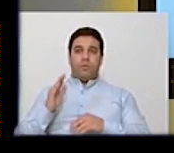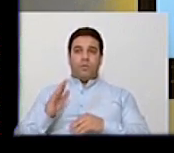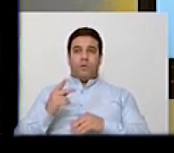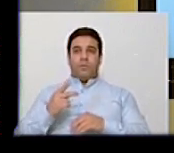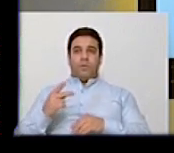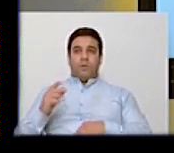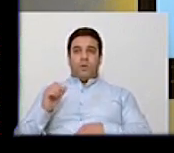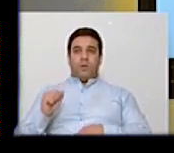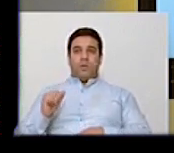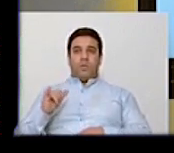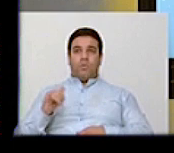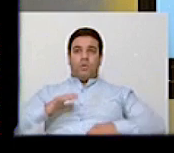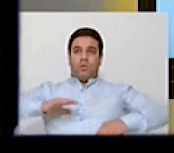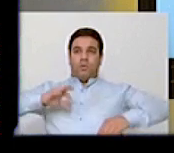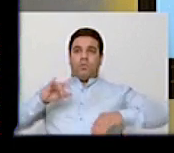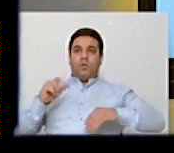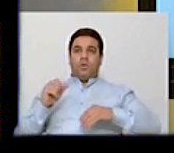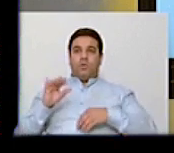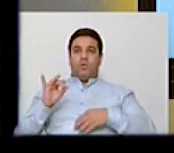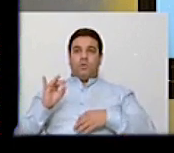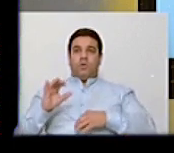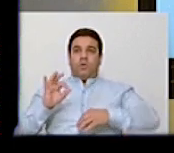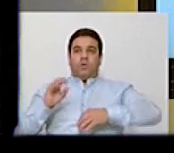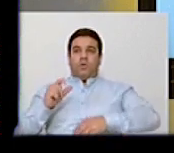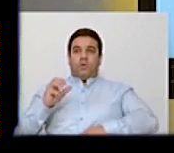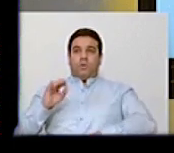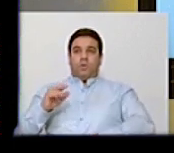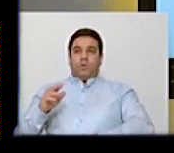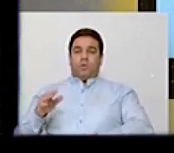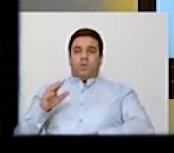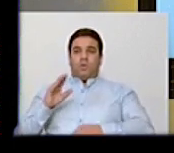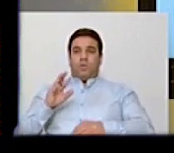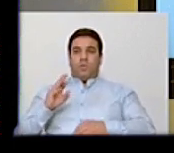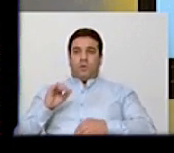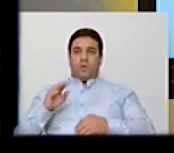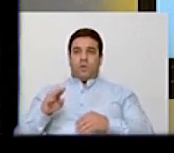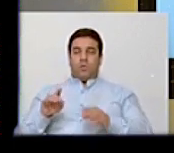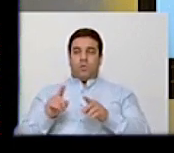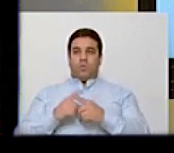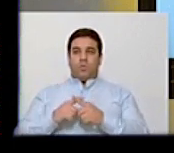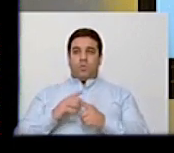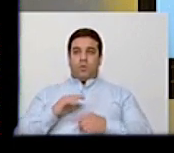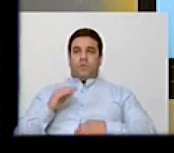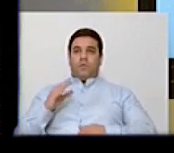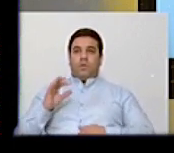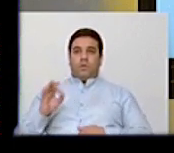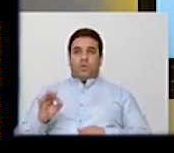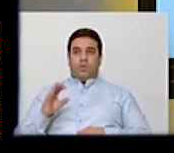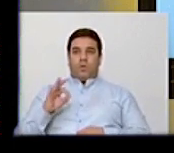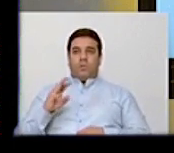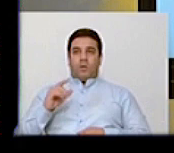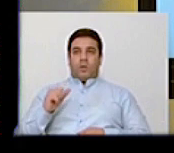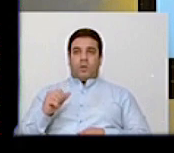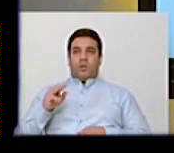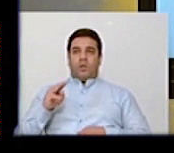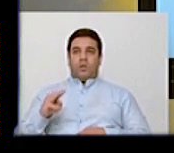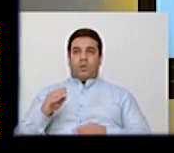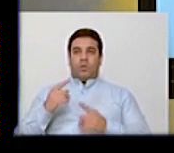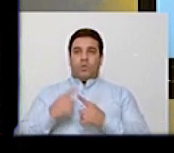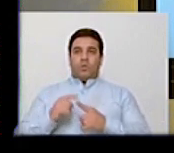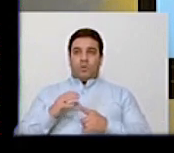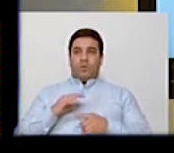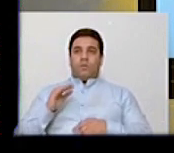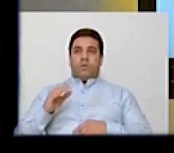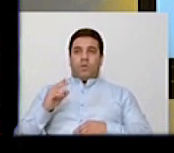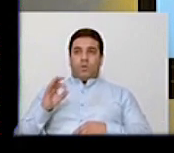A ko'paytirilgan omega kosinus argumentida omega t qo'shilgan fi 0 ga. Omega t qo'shilgan fi